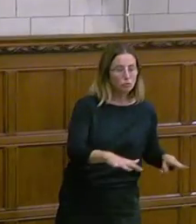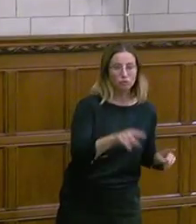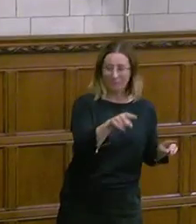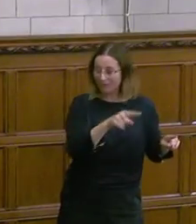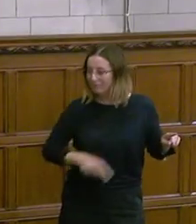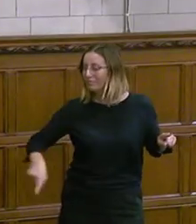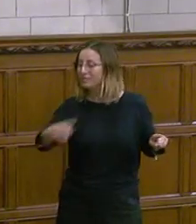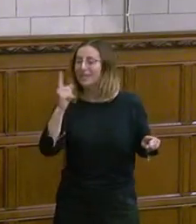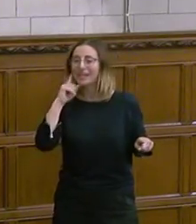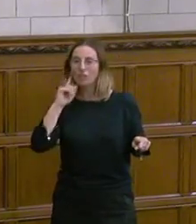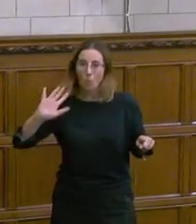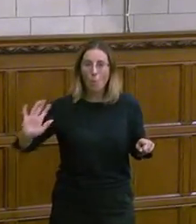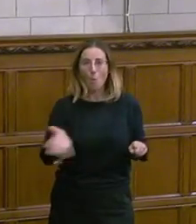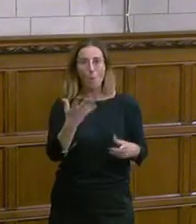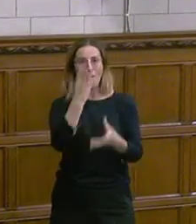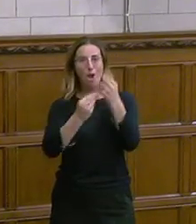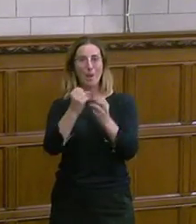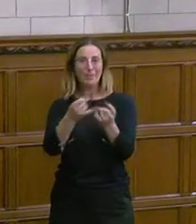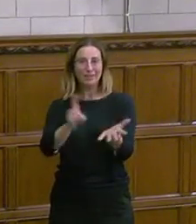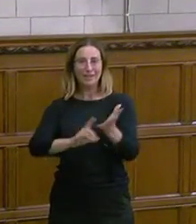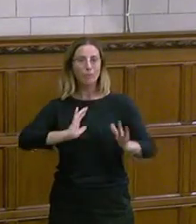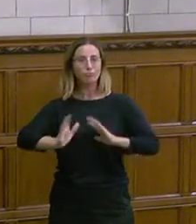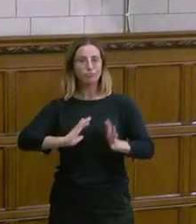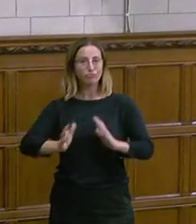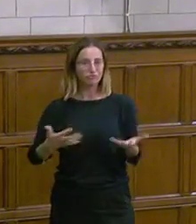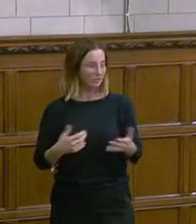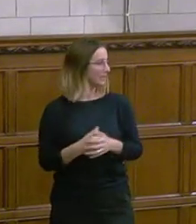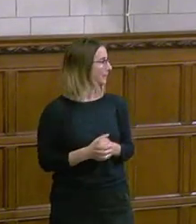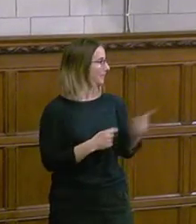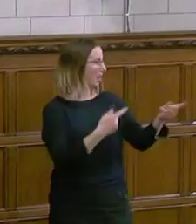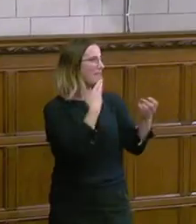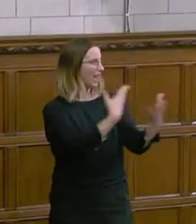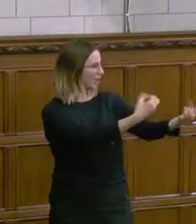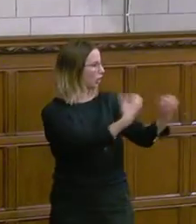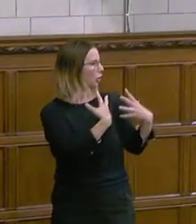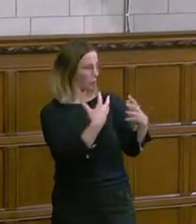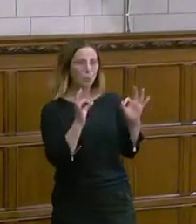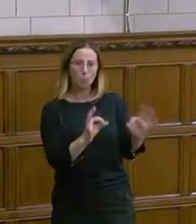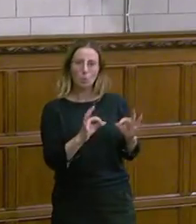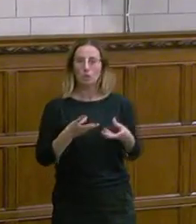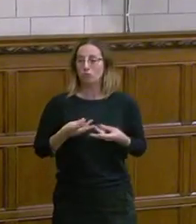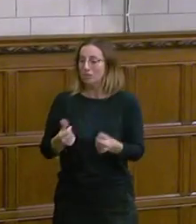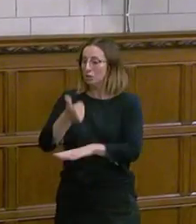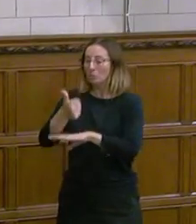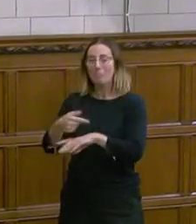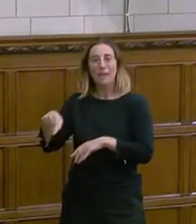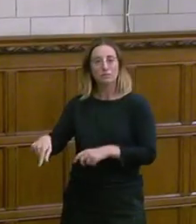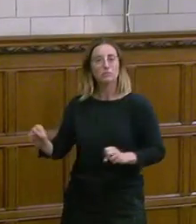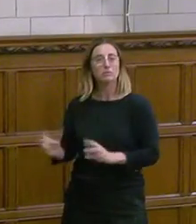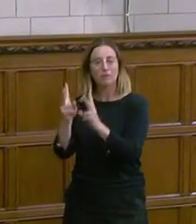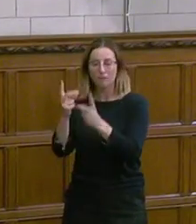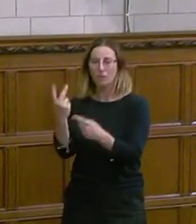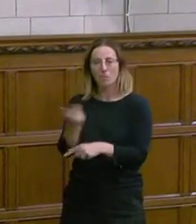Sign Language. I thank the honourable friend for that intervention, and from the resource bases that are in Suffolk, both in